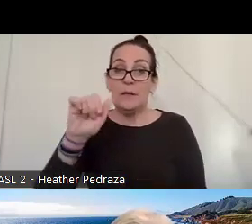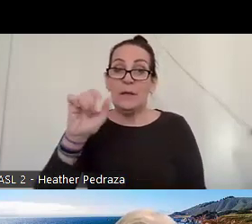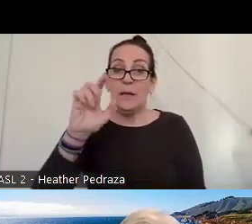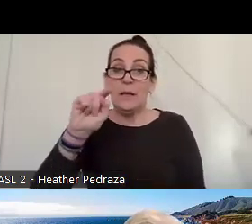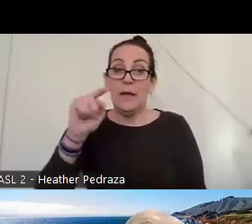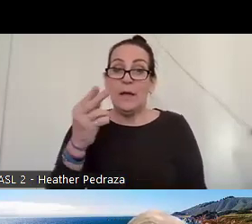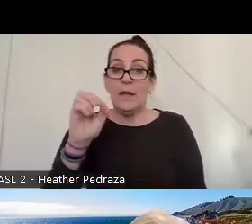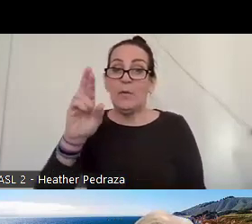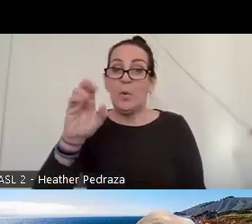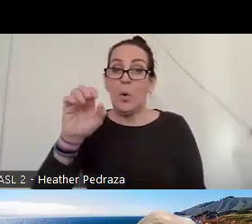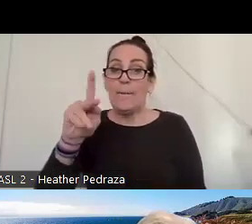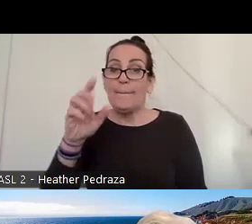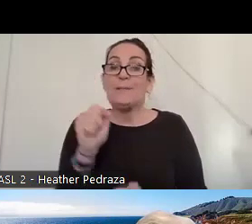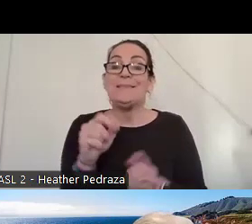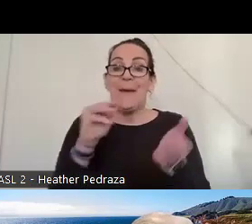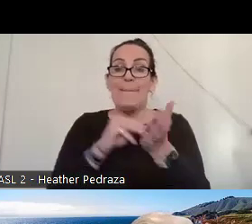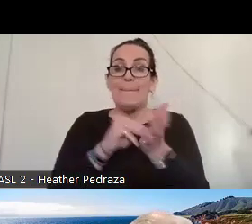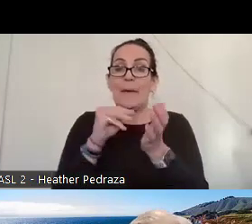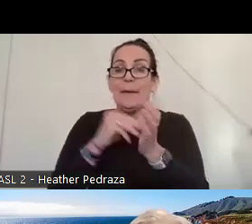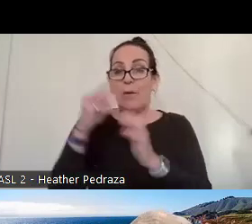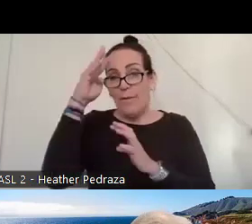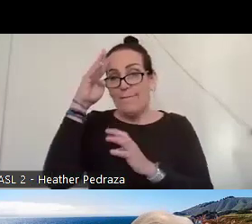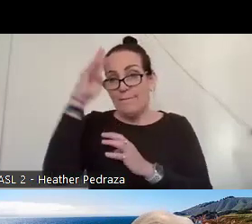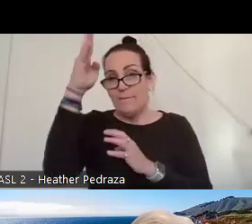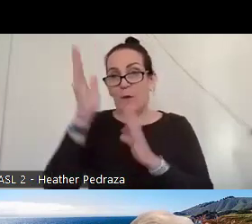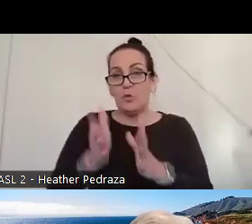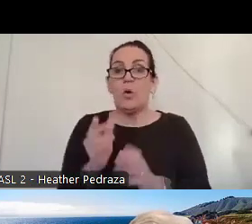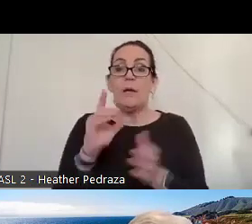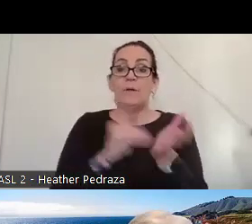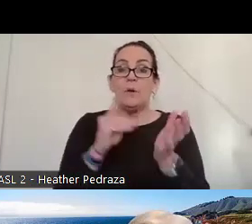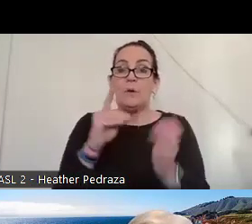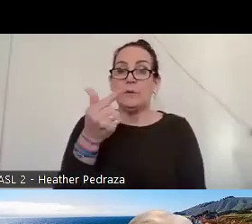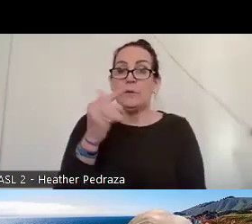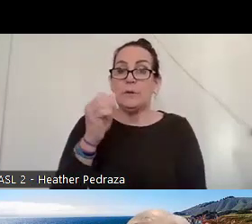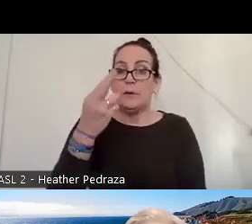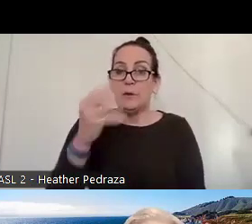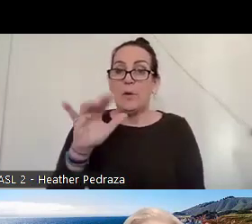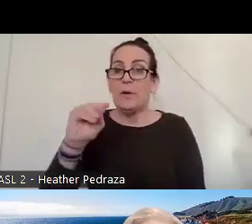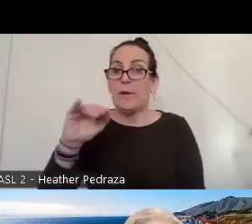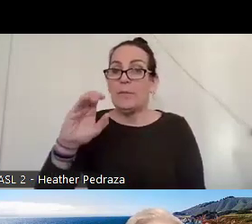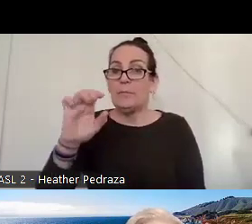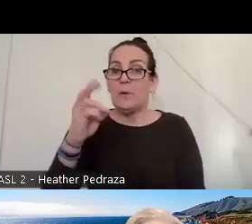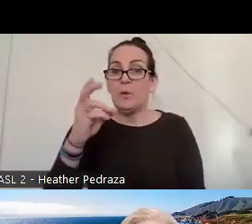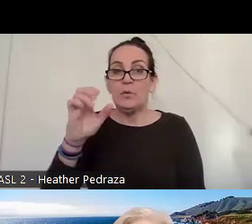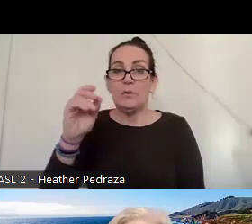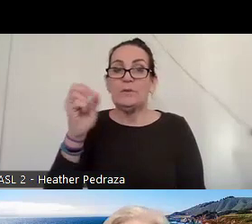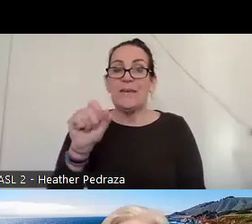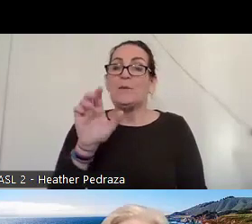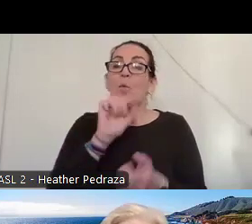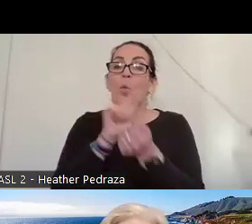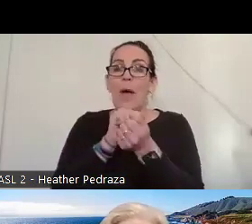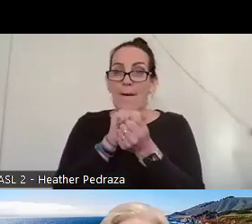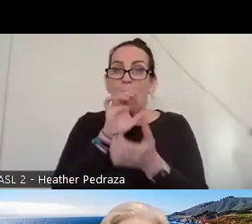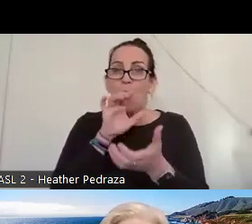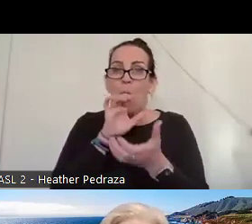research foundation, and it is a proposal to create a public-private partnership with the state of California connected